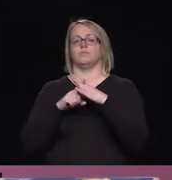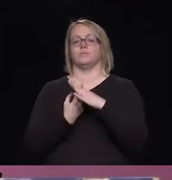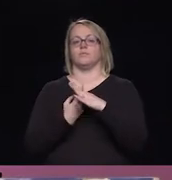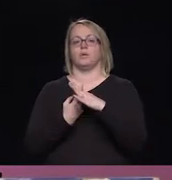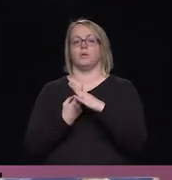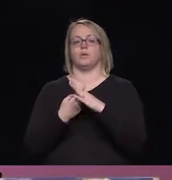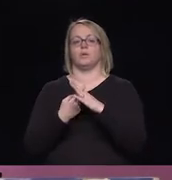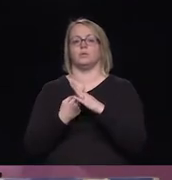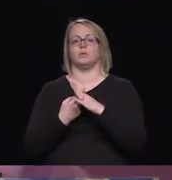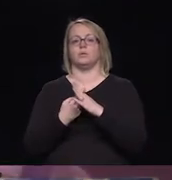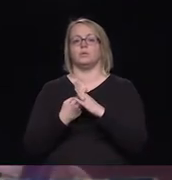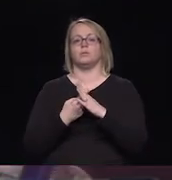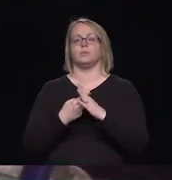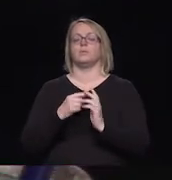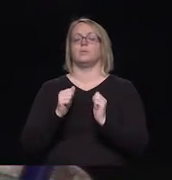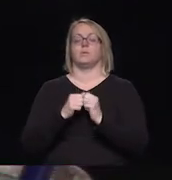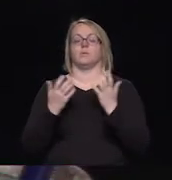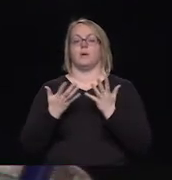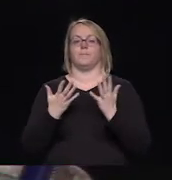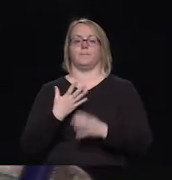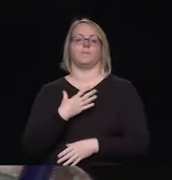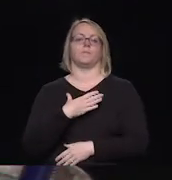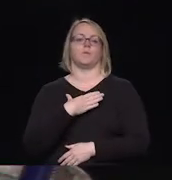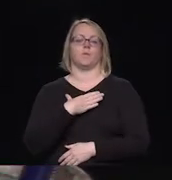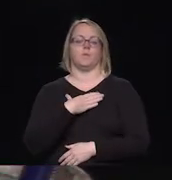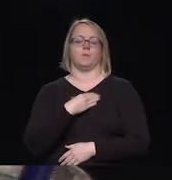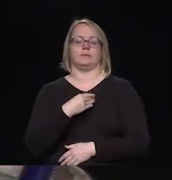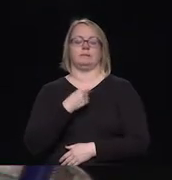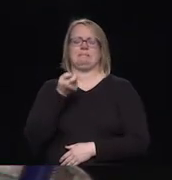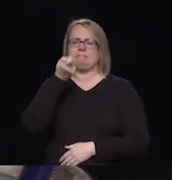just an itty bit into white.